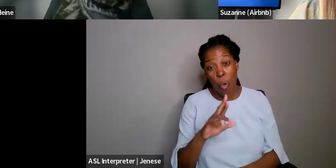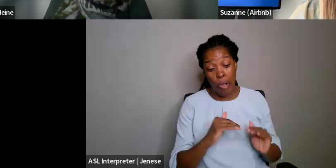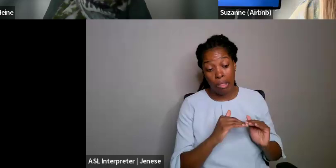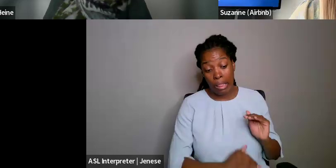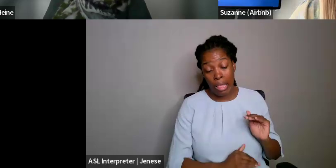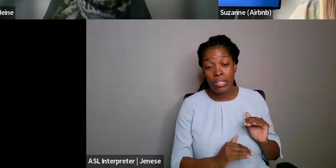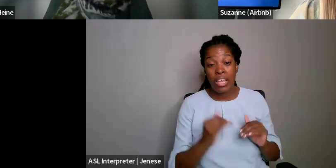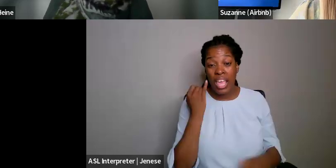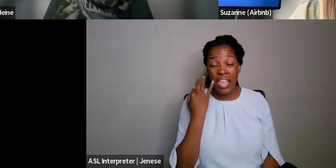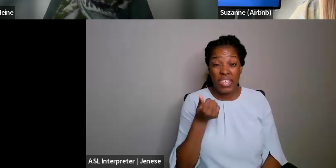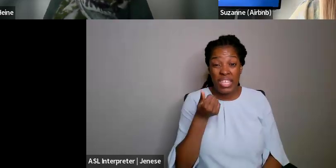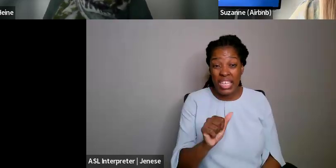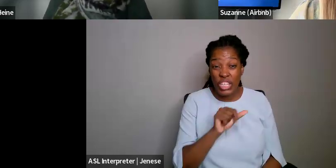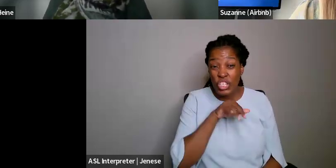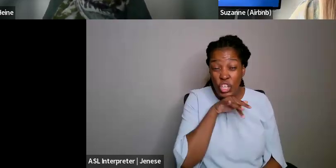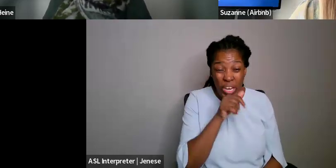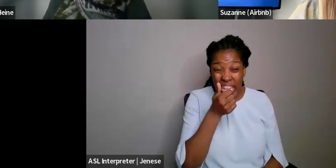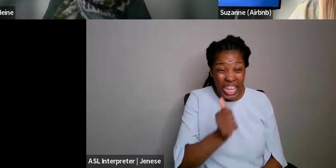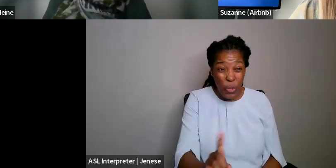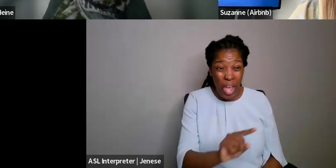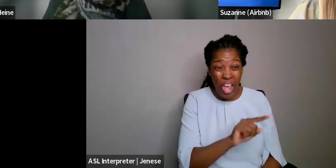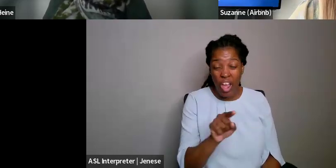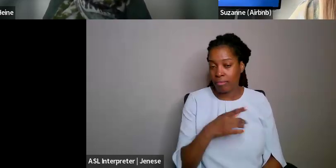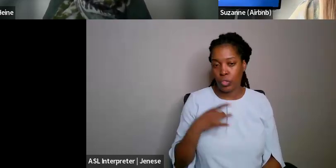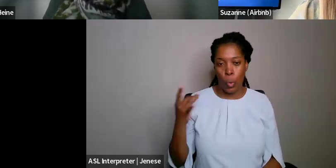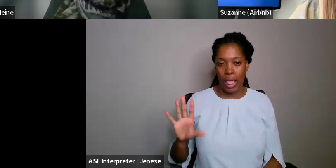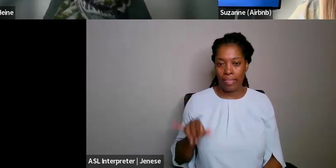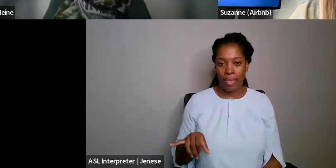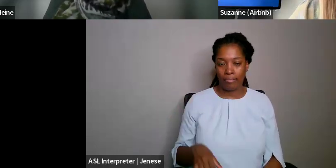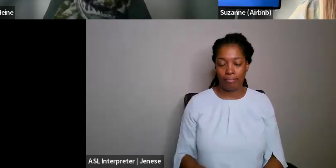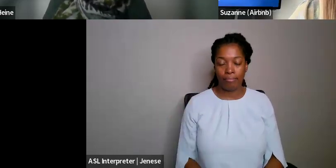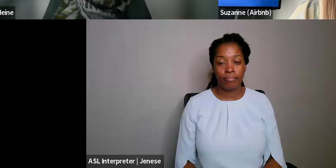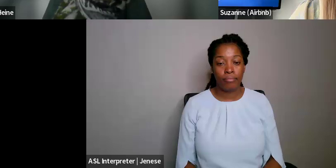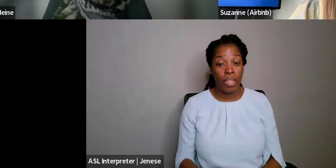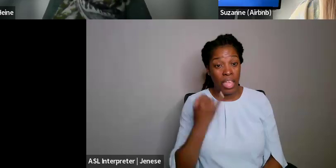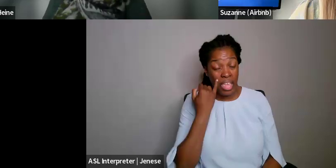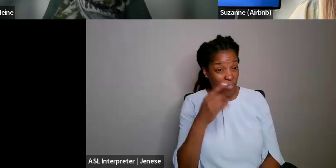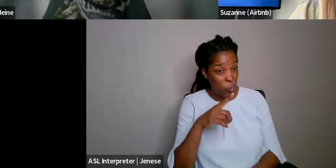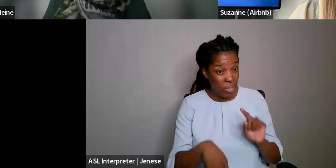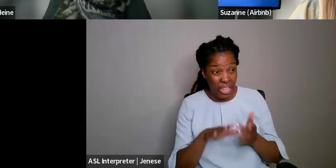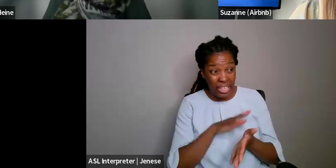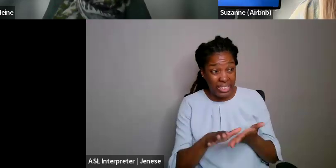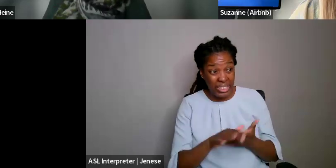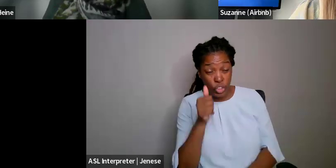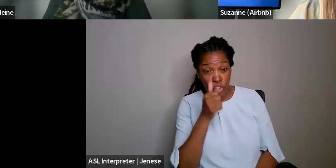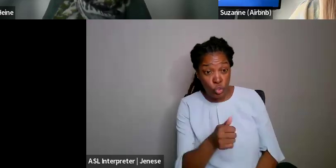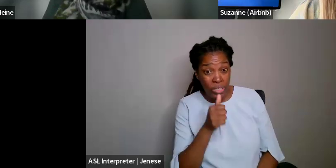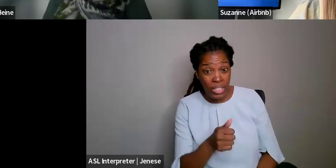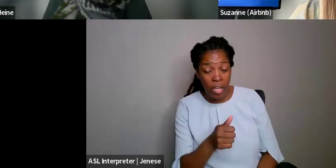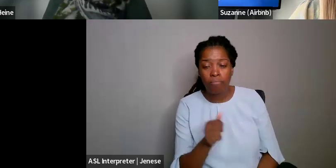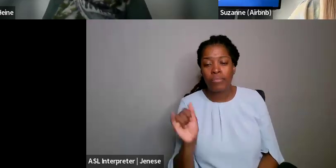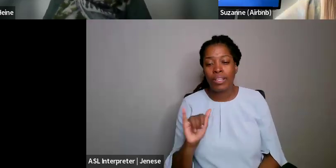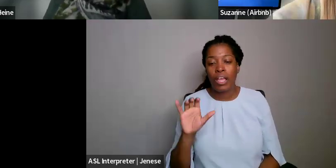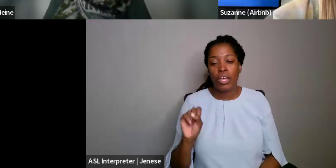anywhere. They do not like it. So yeah, if you are not able to clean yourself, then like Suzanne said, you